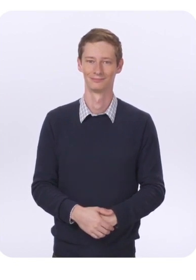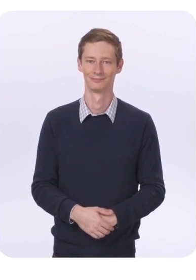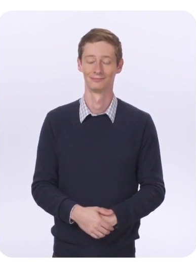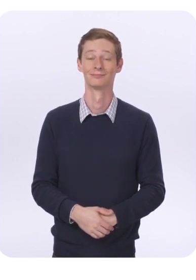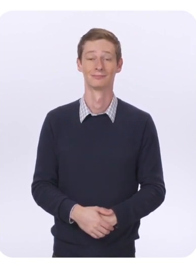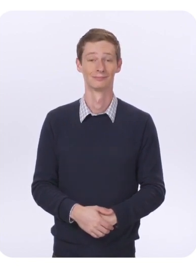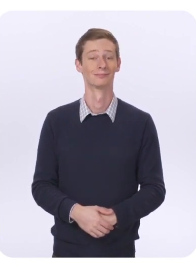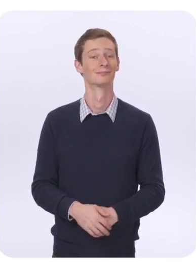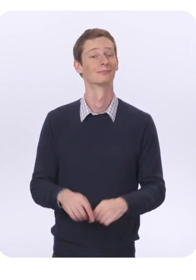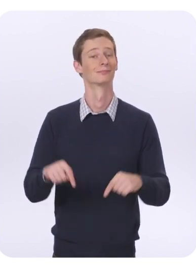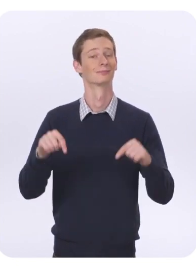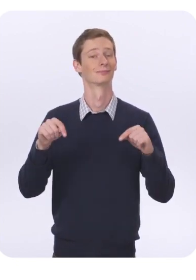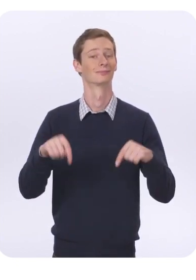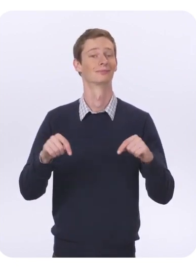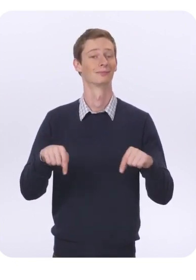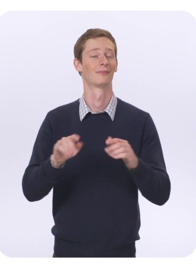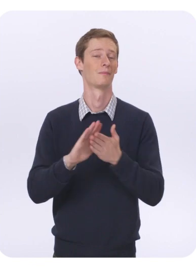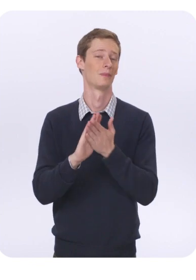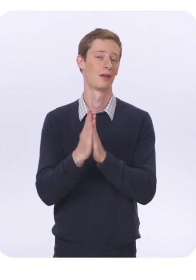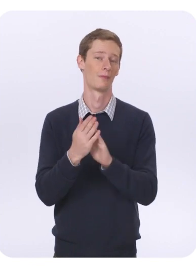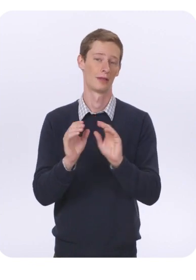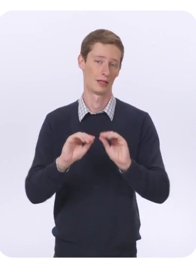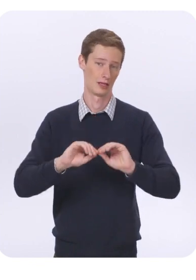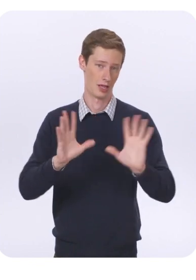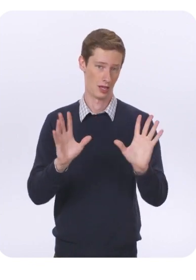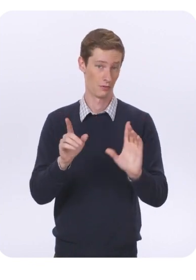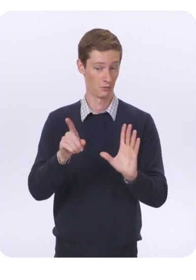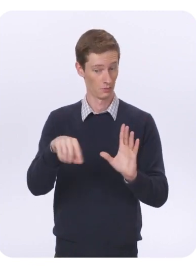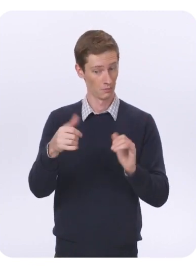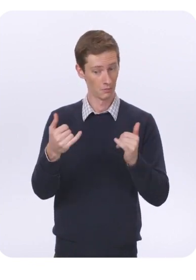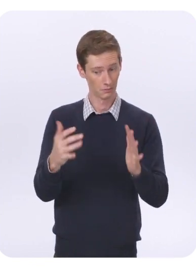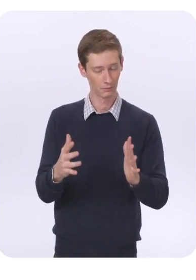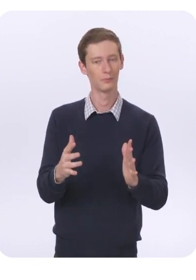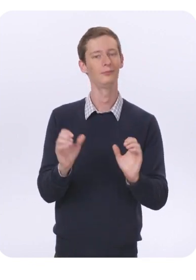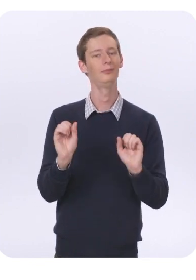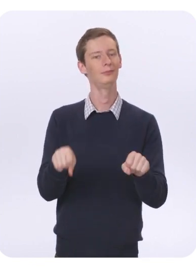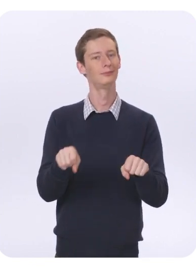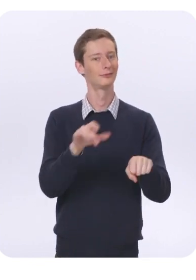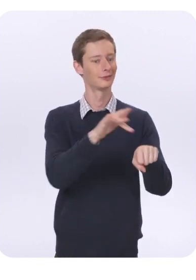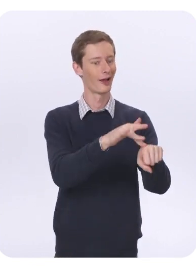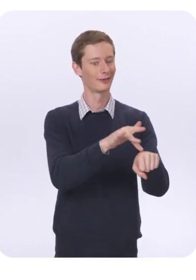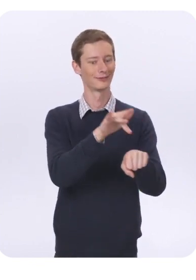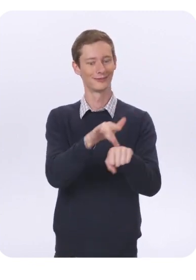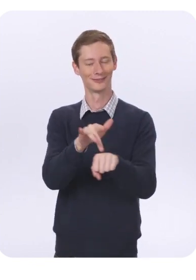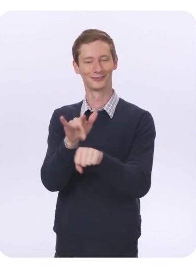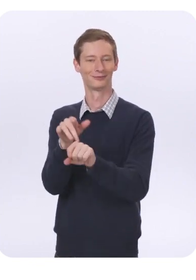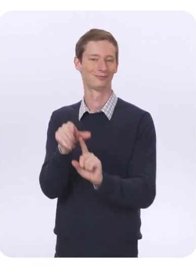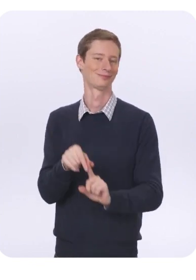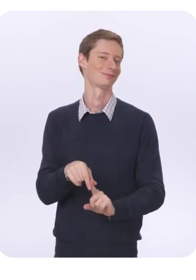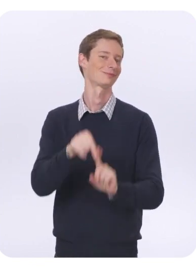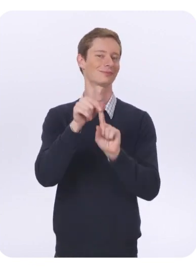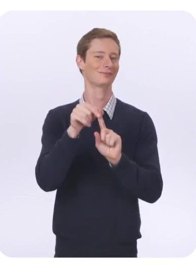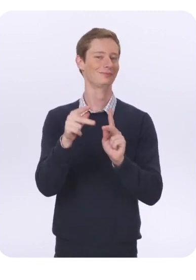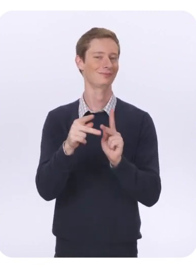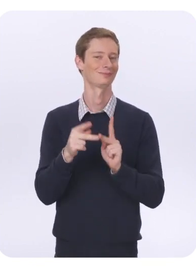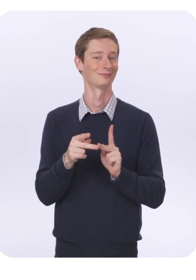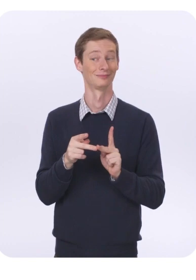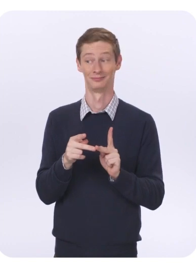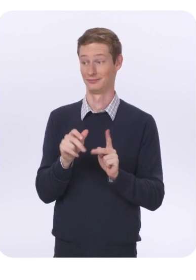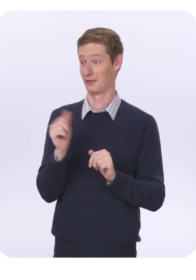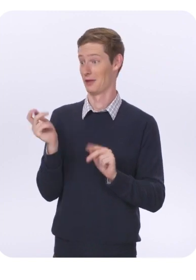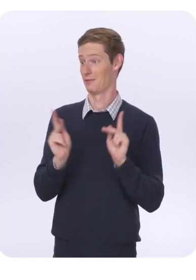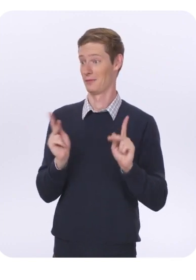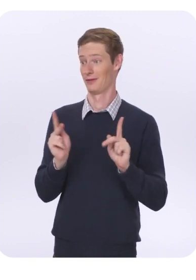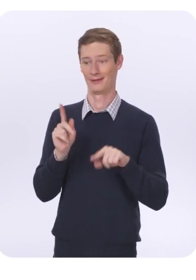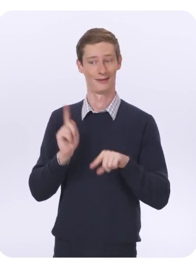This becomes especially apparent when, as a player, you get to visit places that are unique and unseen to almost everyone,